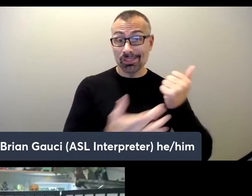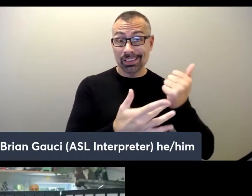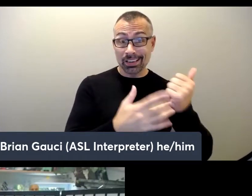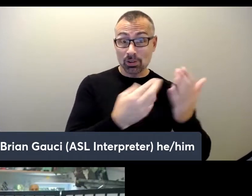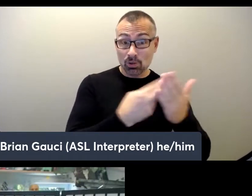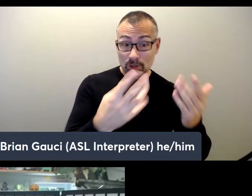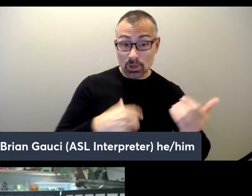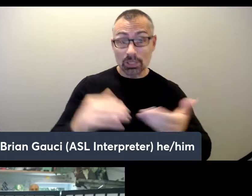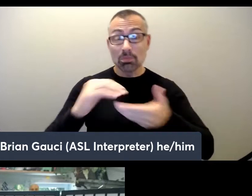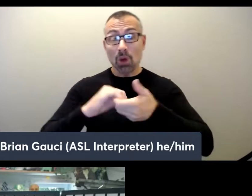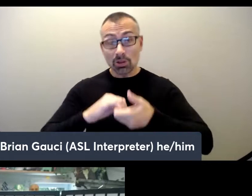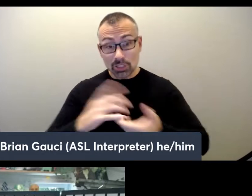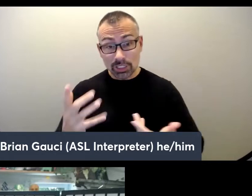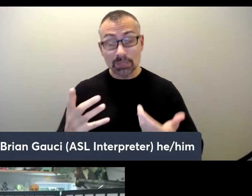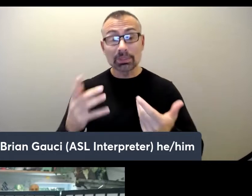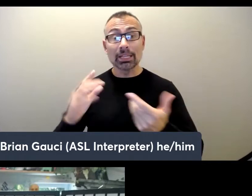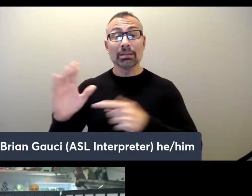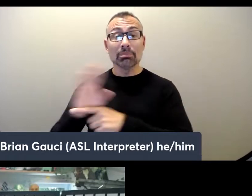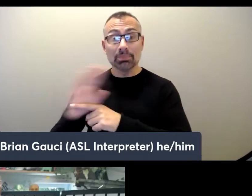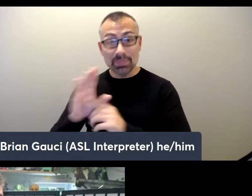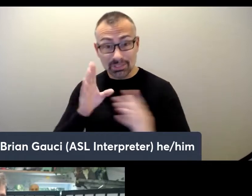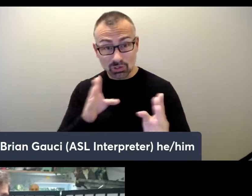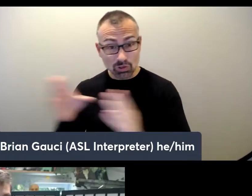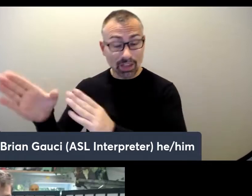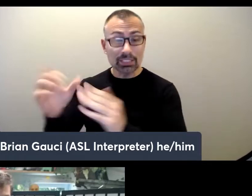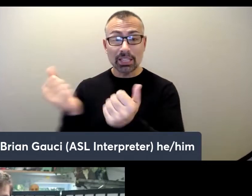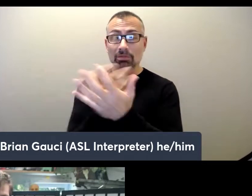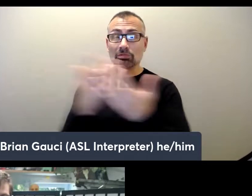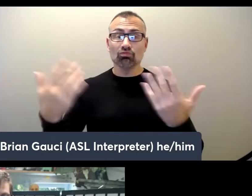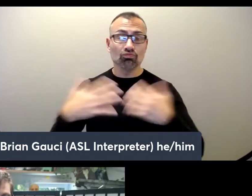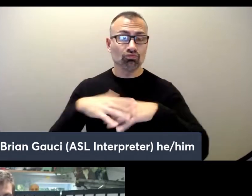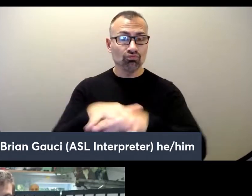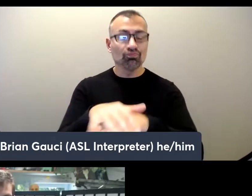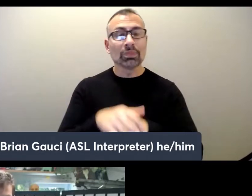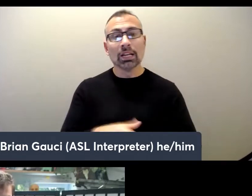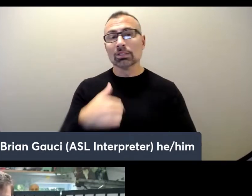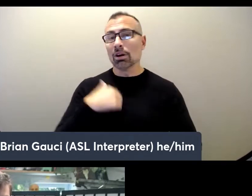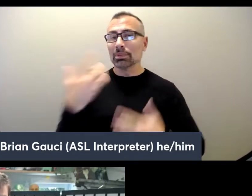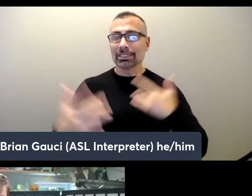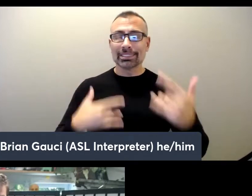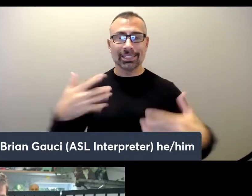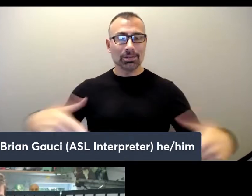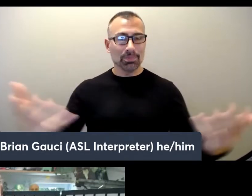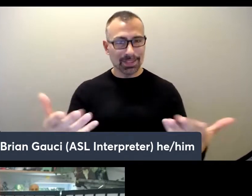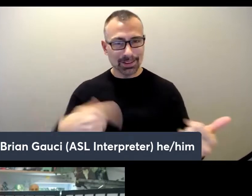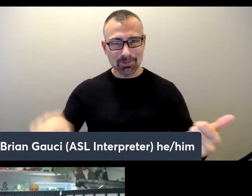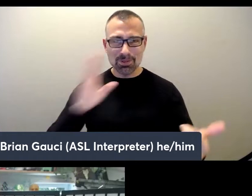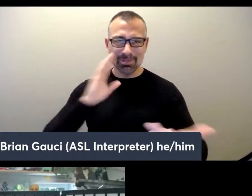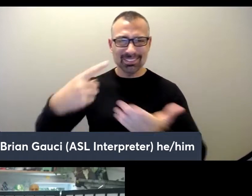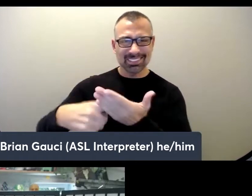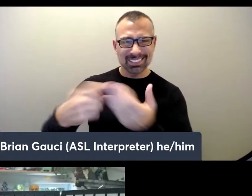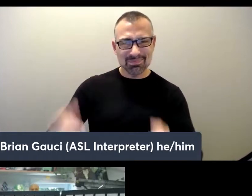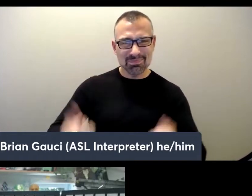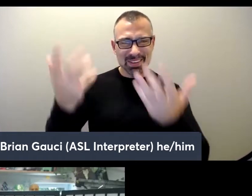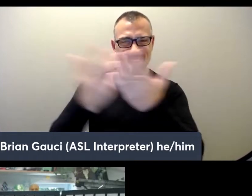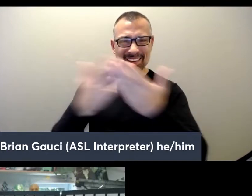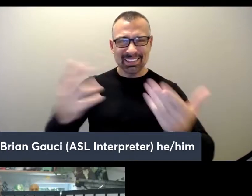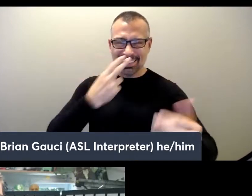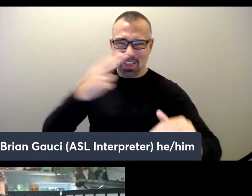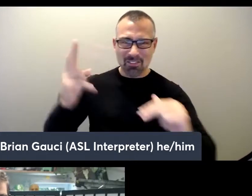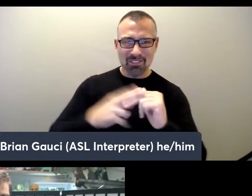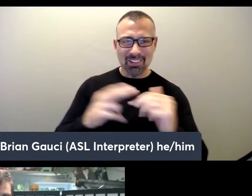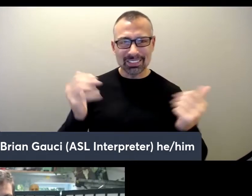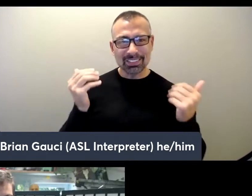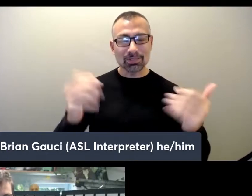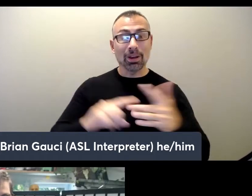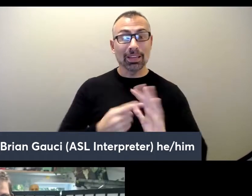other strategies together. So I'm super excited to be here. We're going to be digging into a lot of fun stuff. So let's kick it off. Yeah, we got a lot